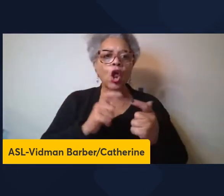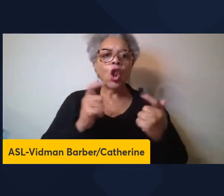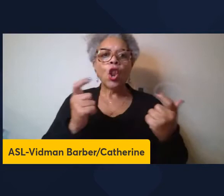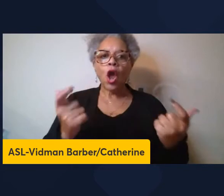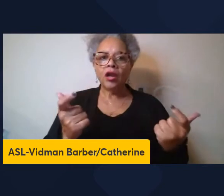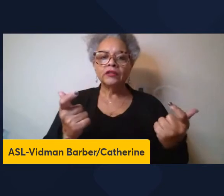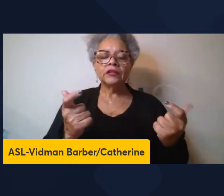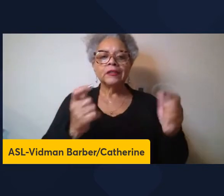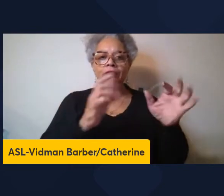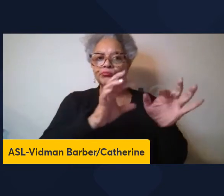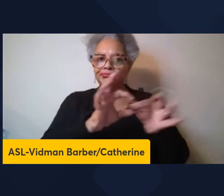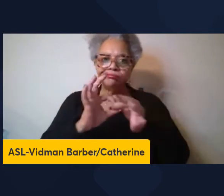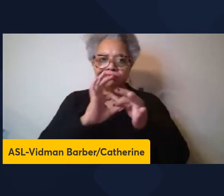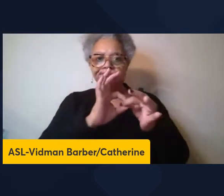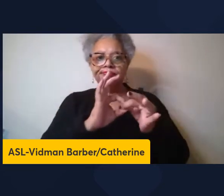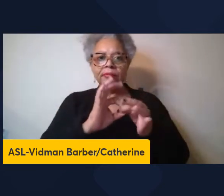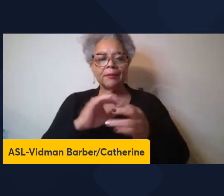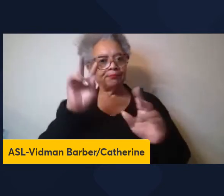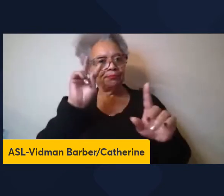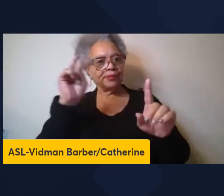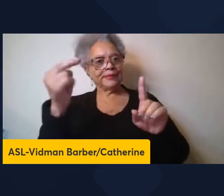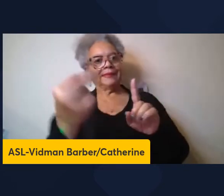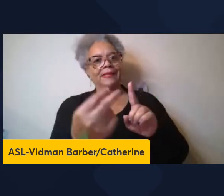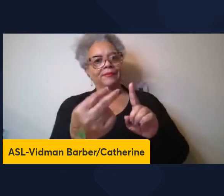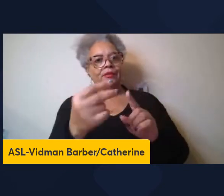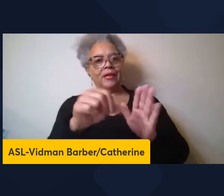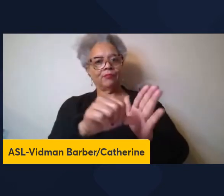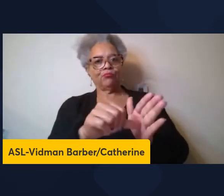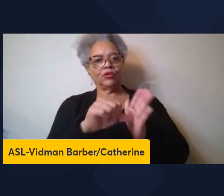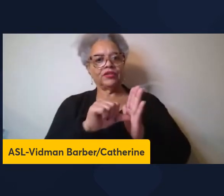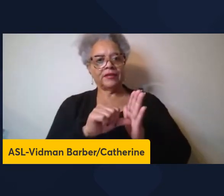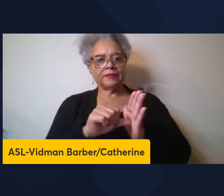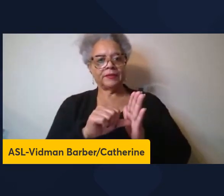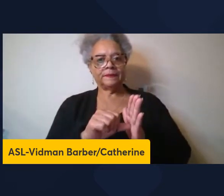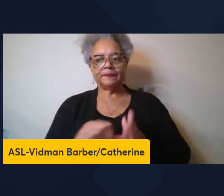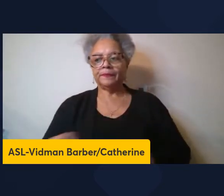uniform perception or impression of an